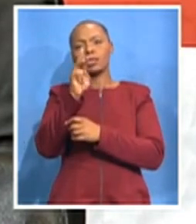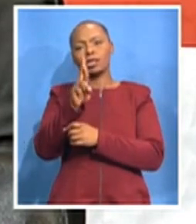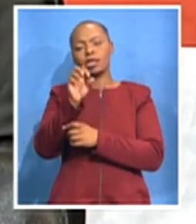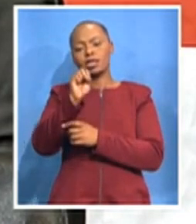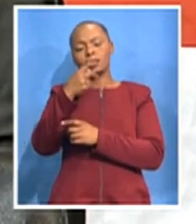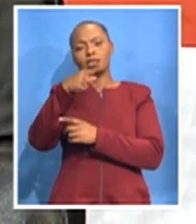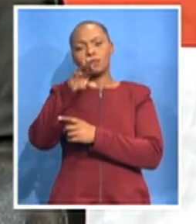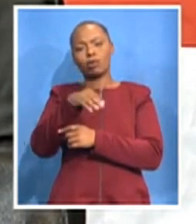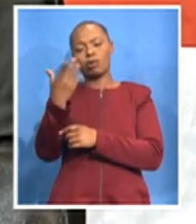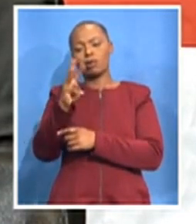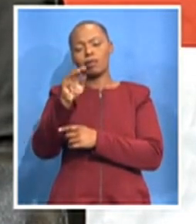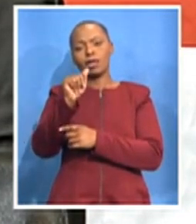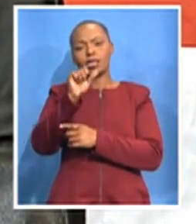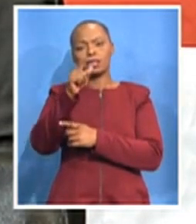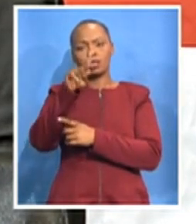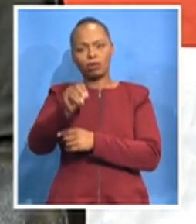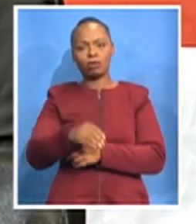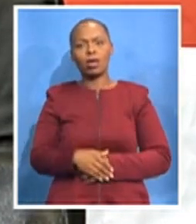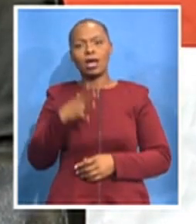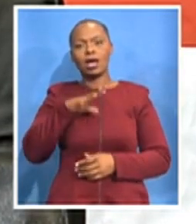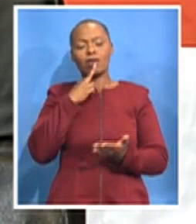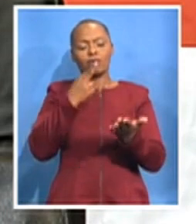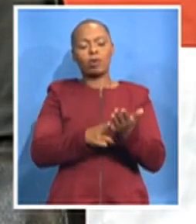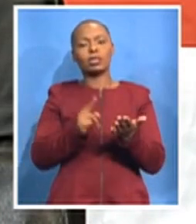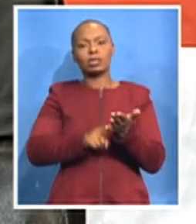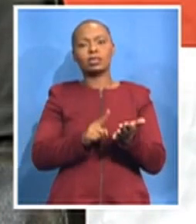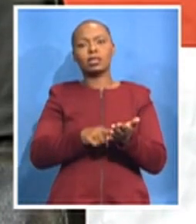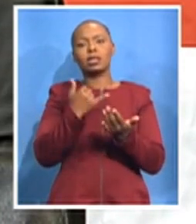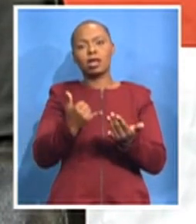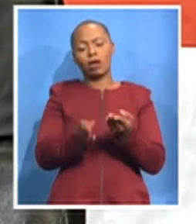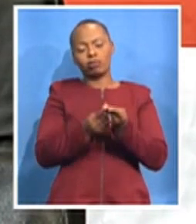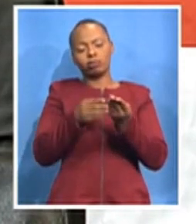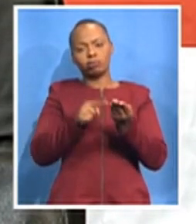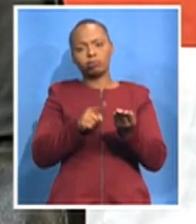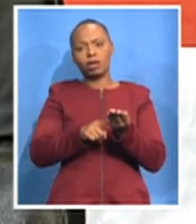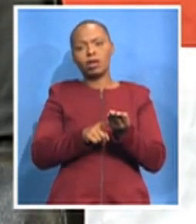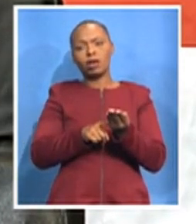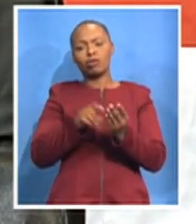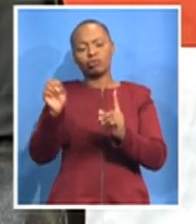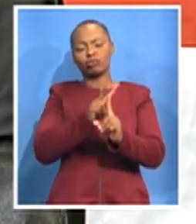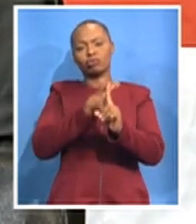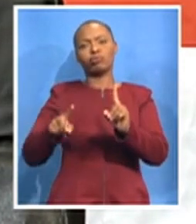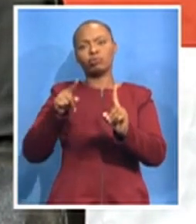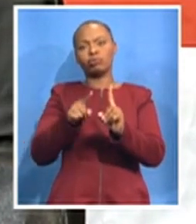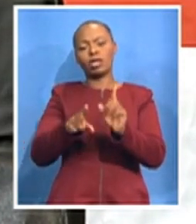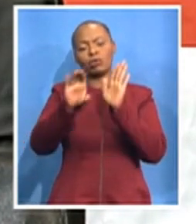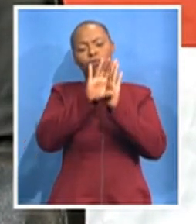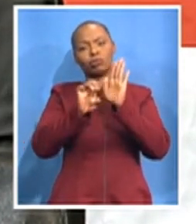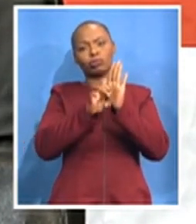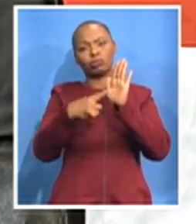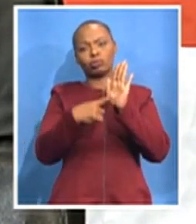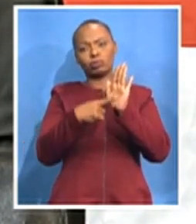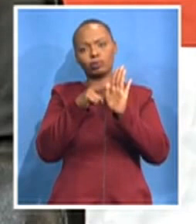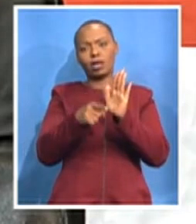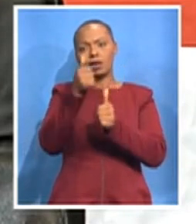closing report relates to allegations of violation of Executive Members' Ethics Code by the KwaZulu-Natal MEC for Health,